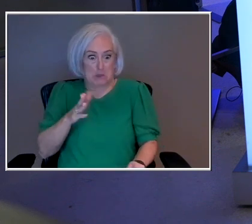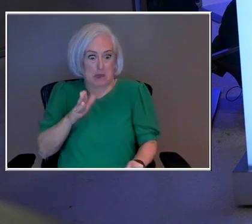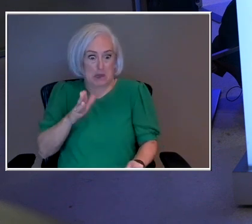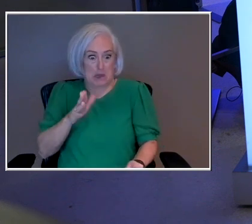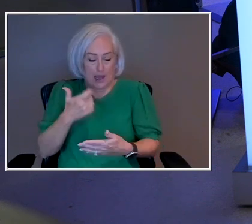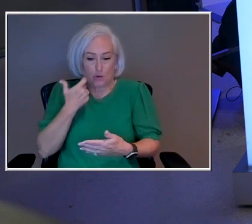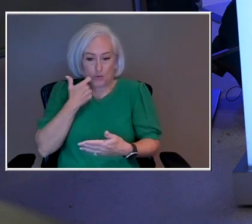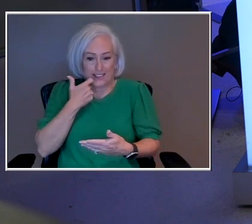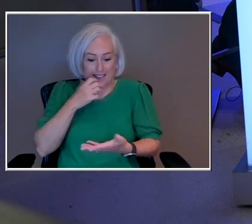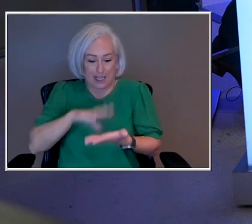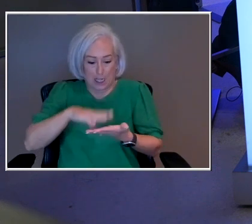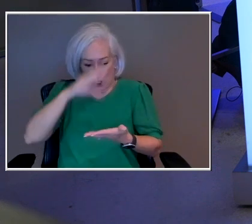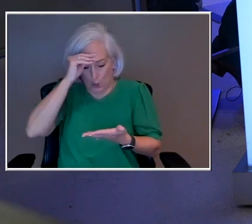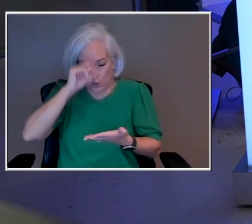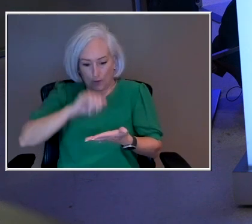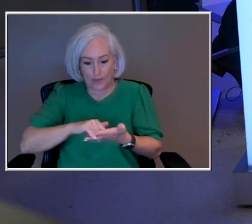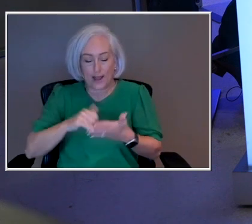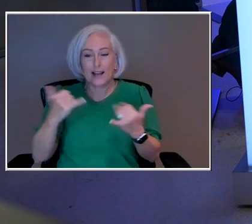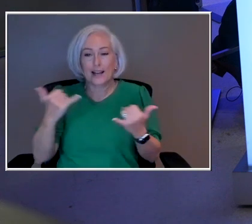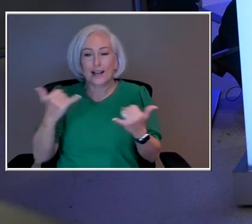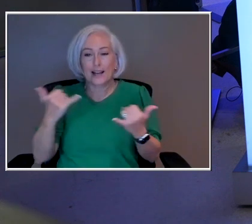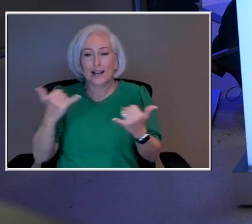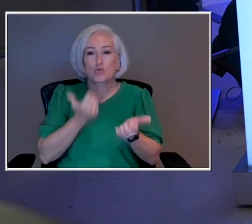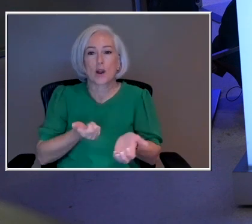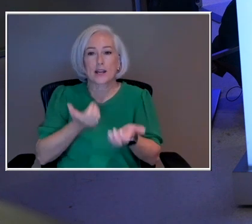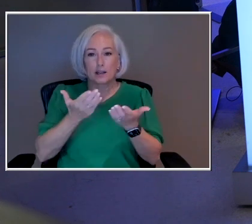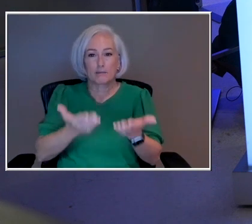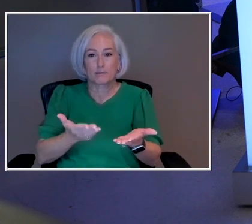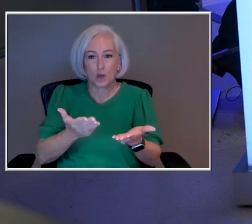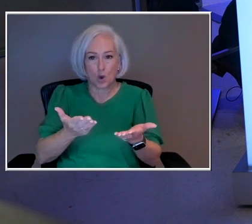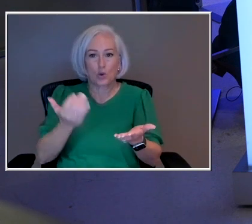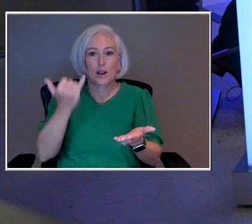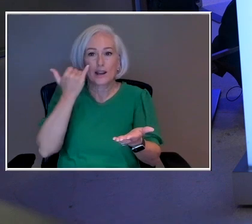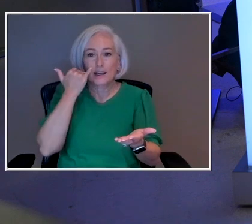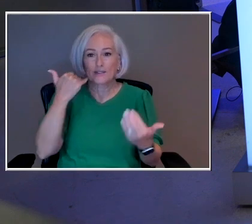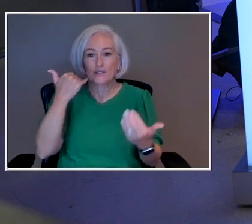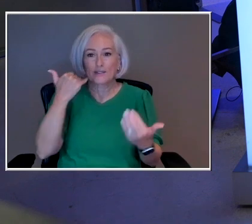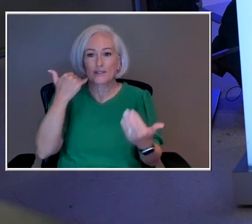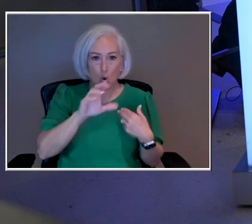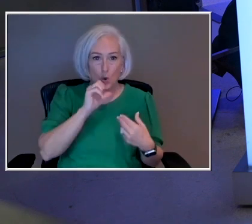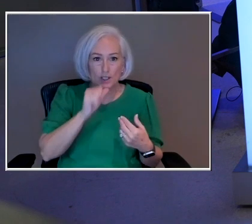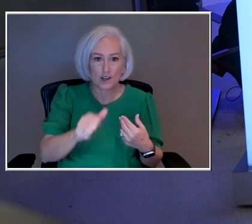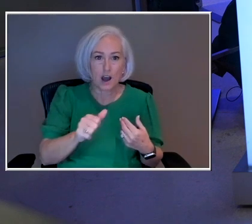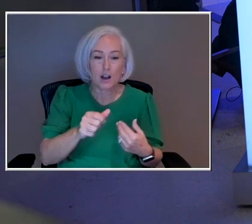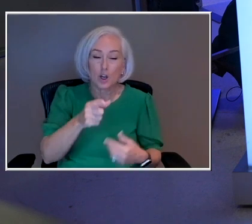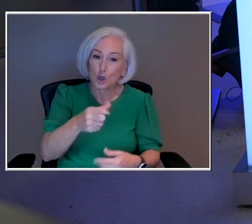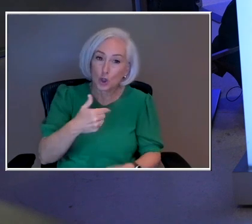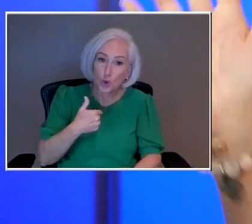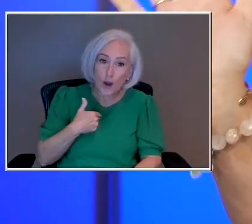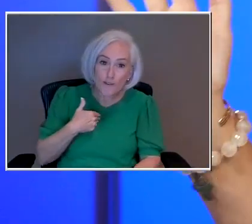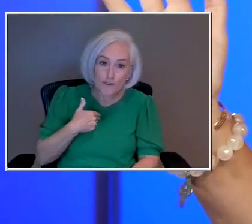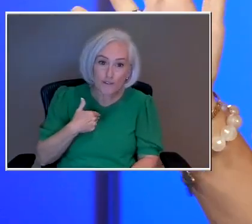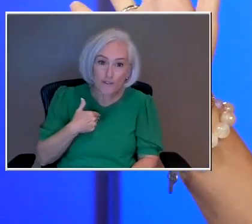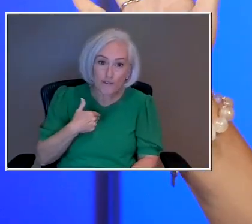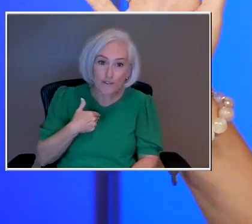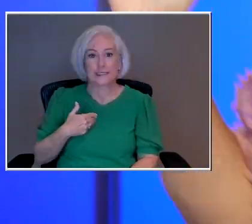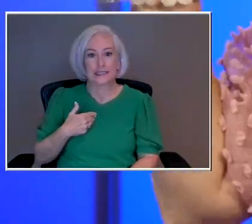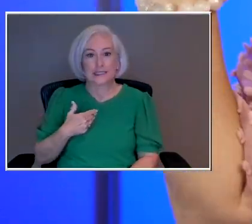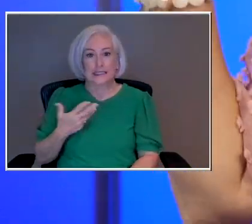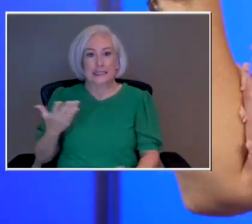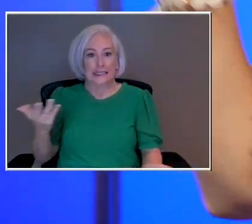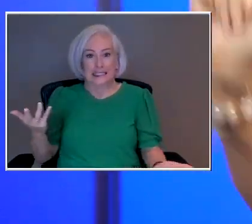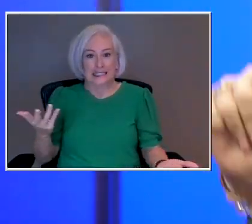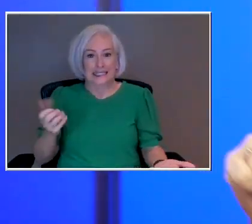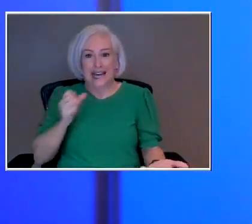about it, and now these new recommendations to let patients know if they have it or not. Do you know if you have it or not? Well, I don't have it. I don't have breasts anymore. Yeah, we're going to talk